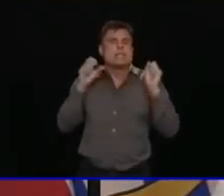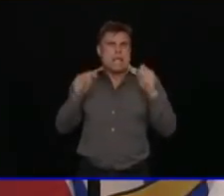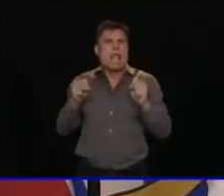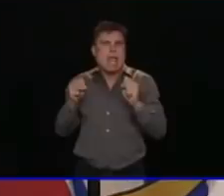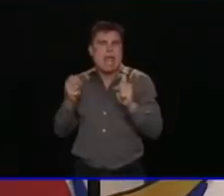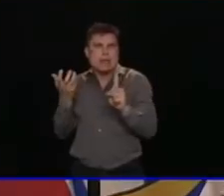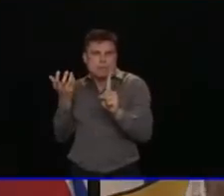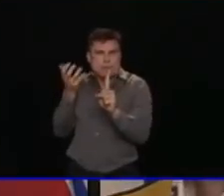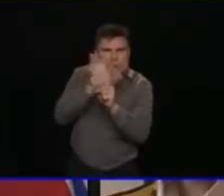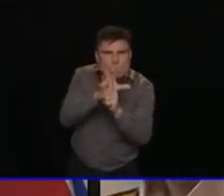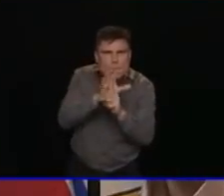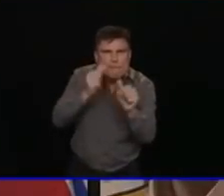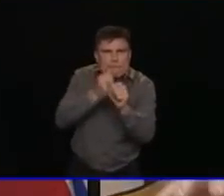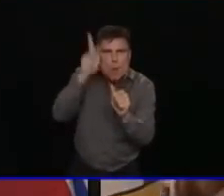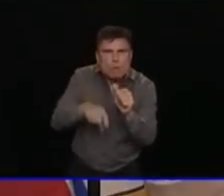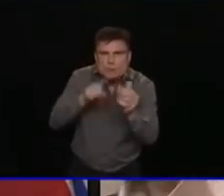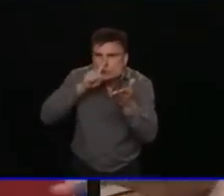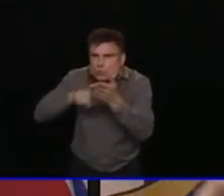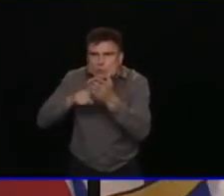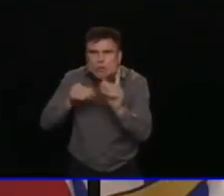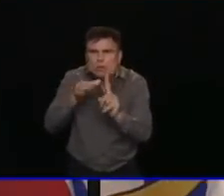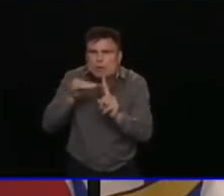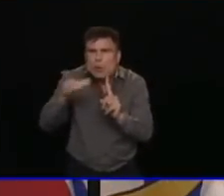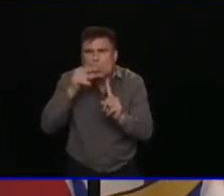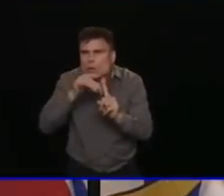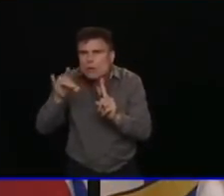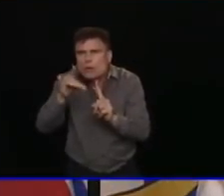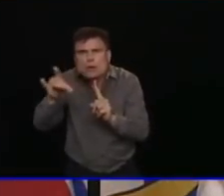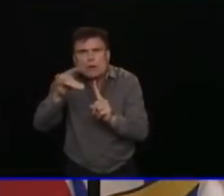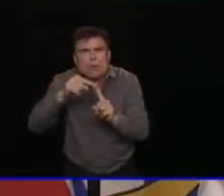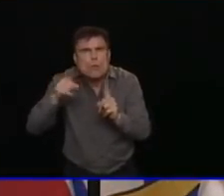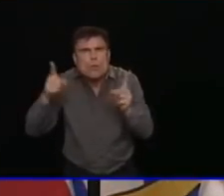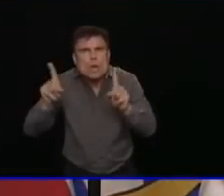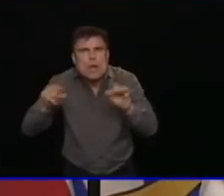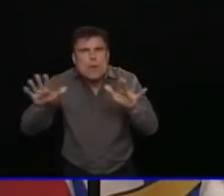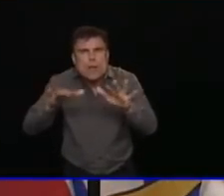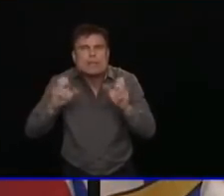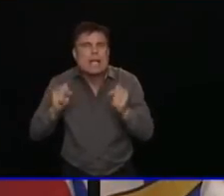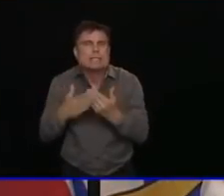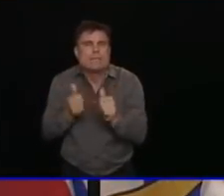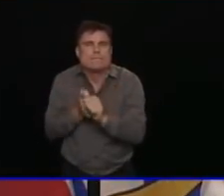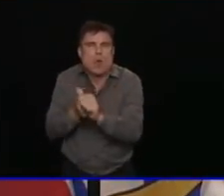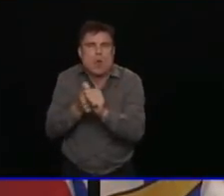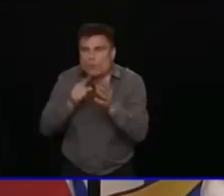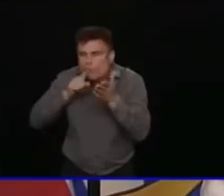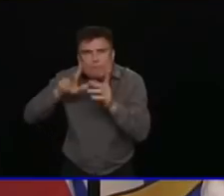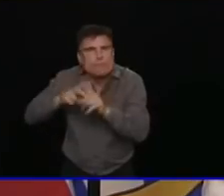balance as we continue to do more things in our communities.